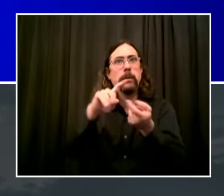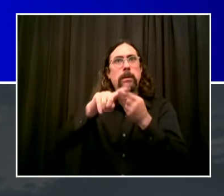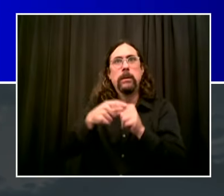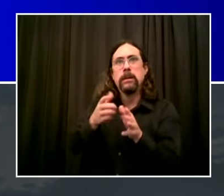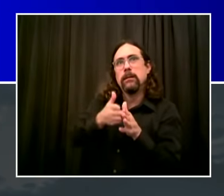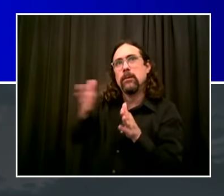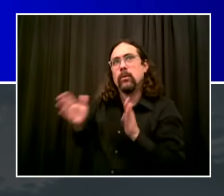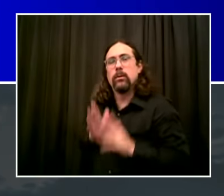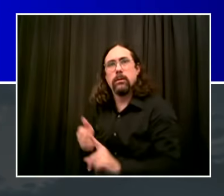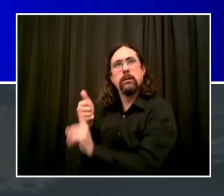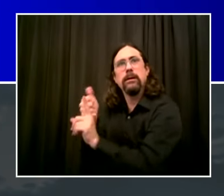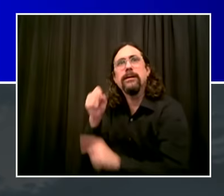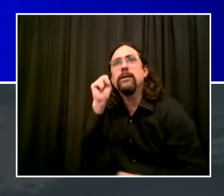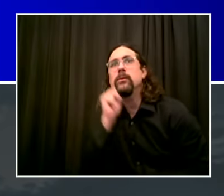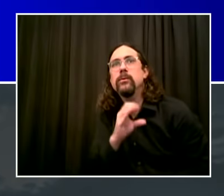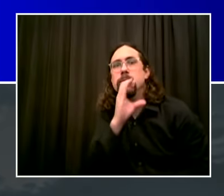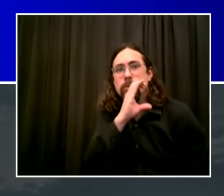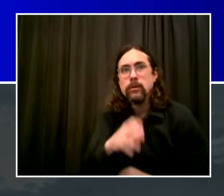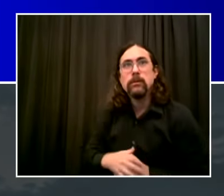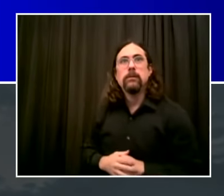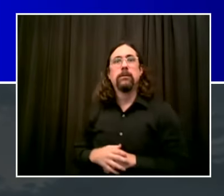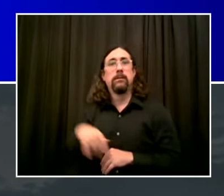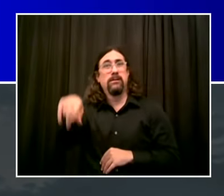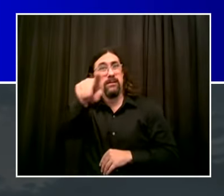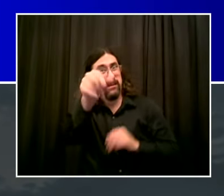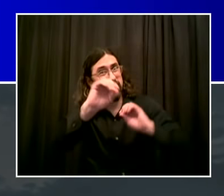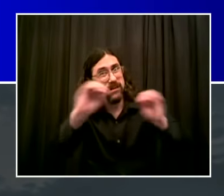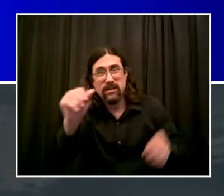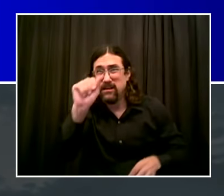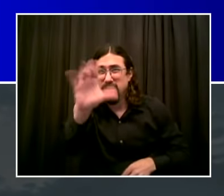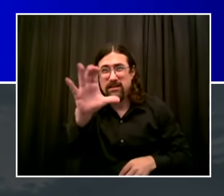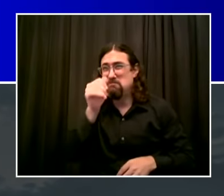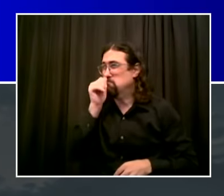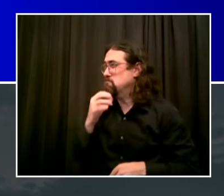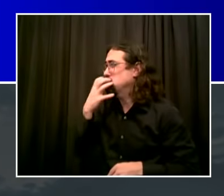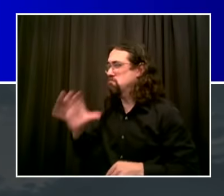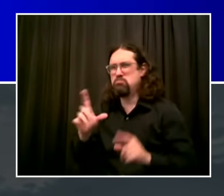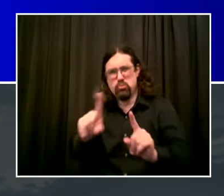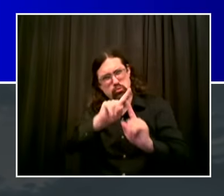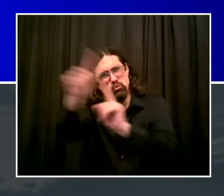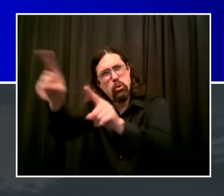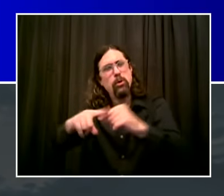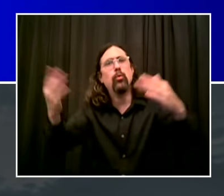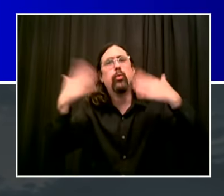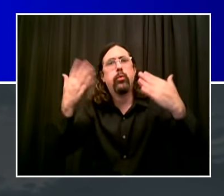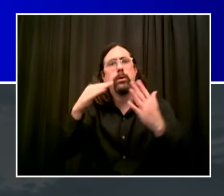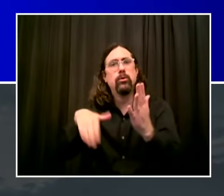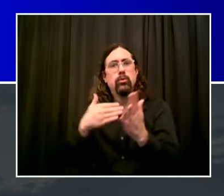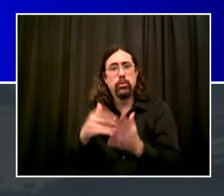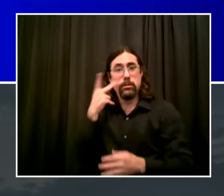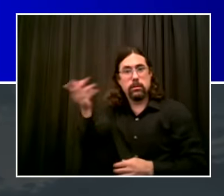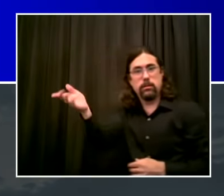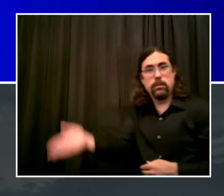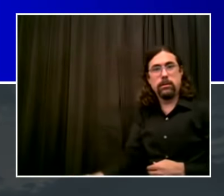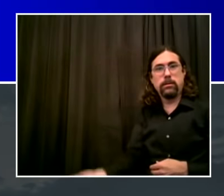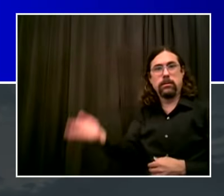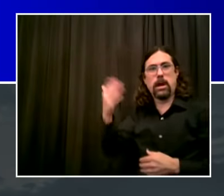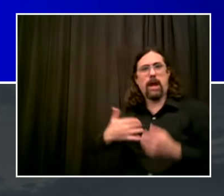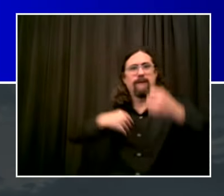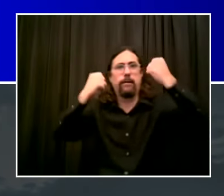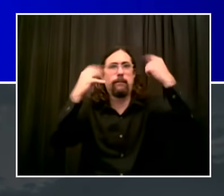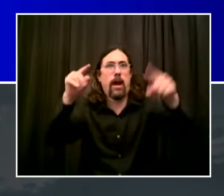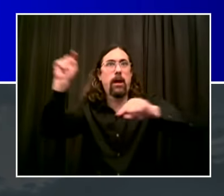social distancing face coverings within the cooling centers, but they'll be available to anyone who needs them for free. And you see on your screen a variety of efforts